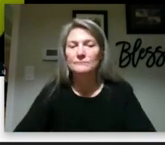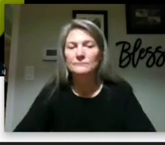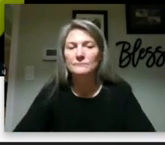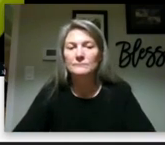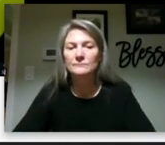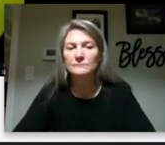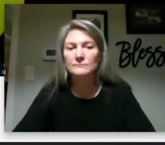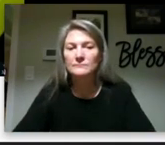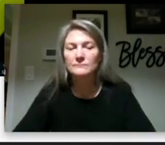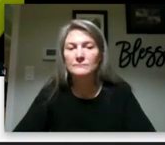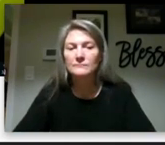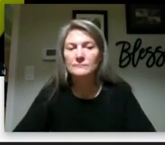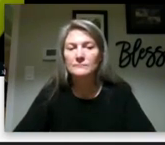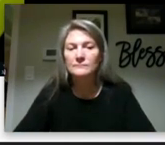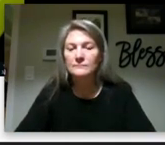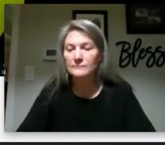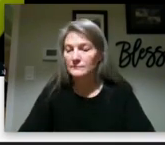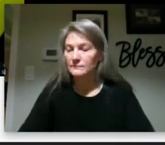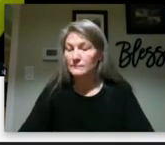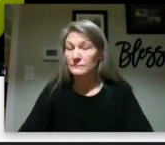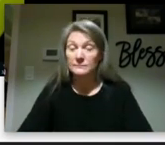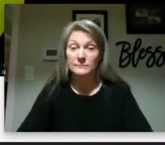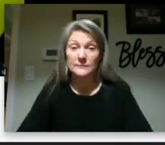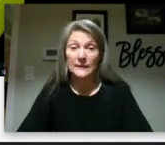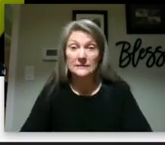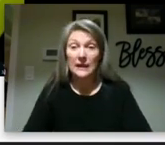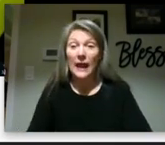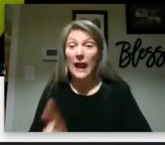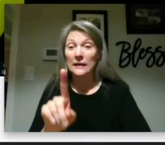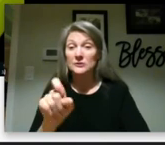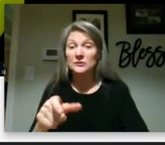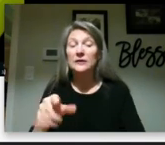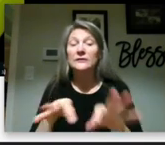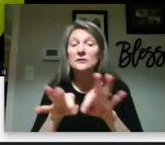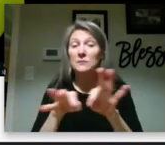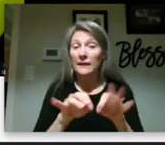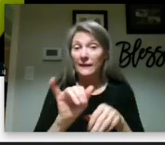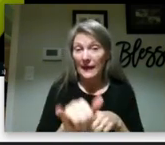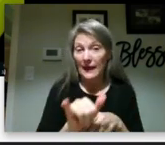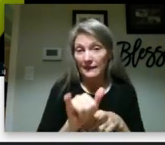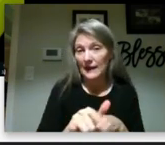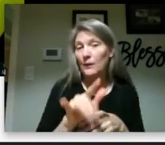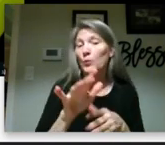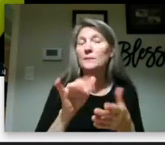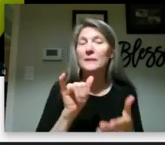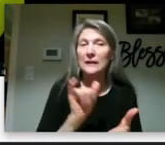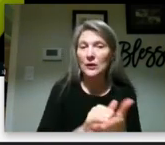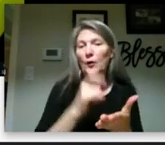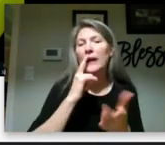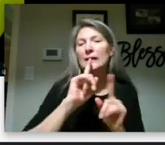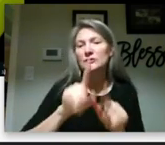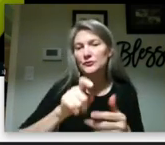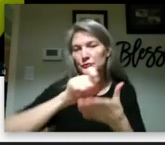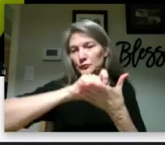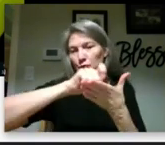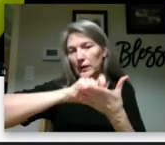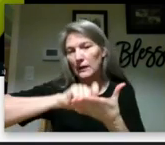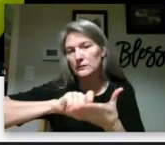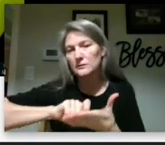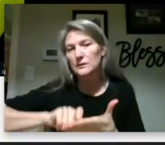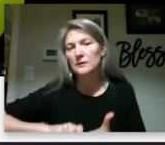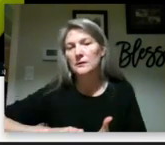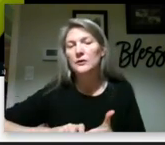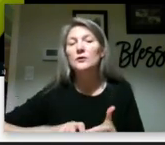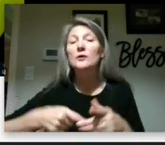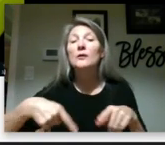flour. All right, so if I asked you to explain, that would be kind of your answer there. You